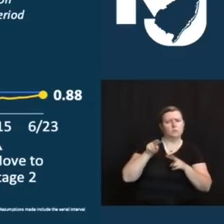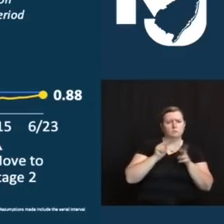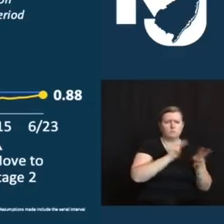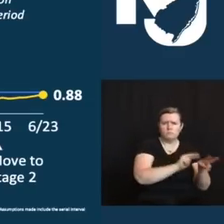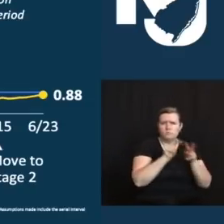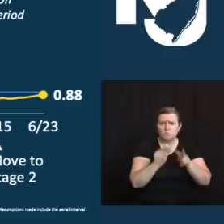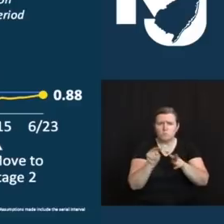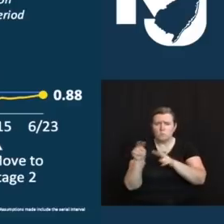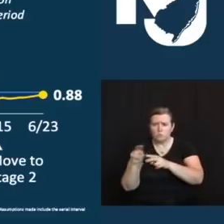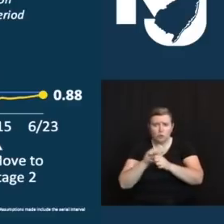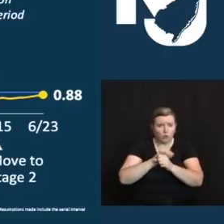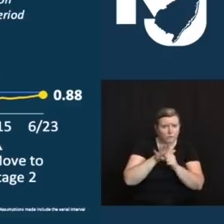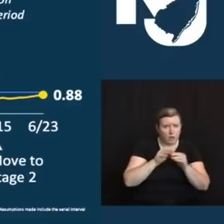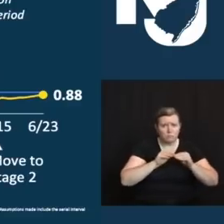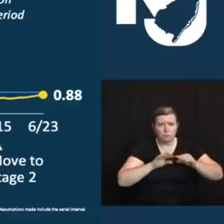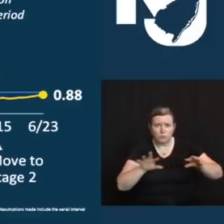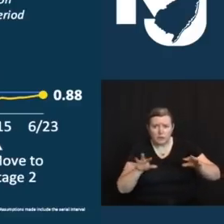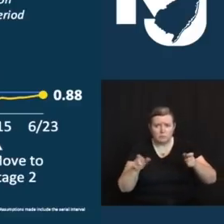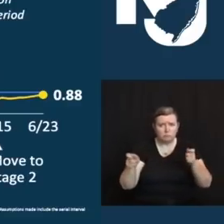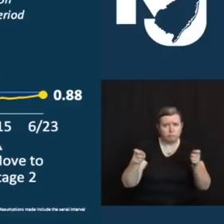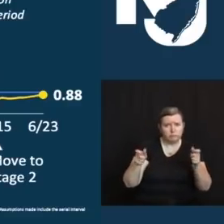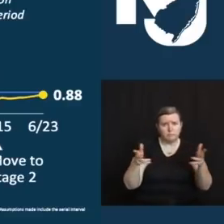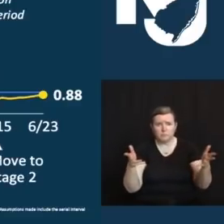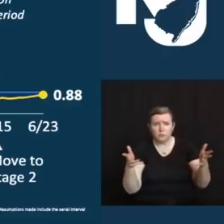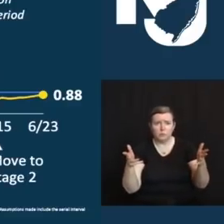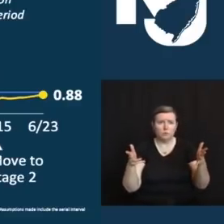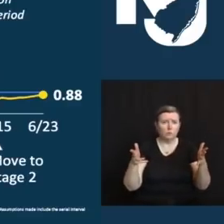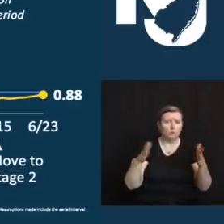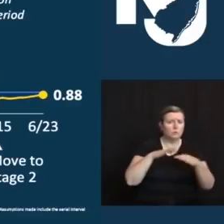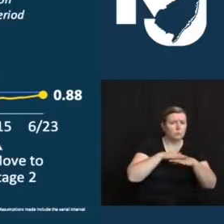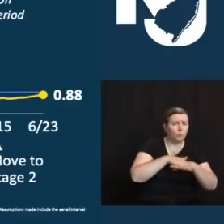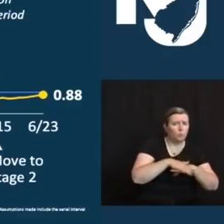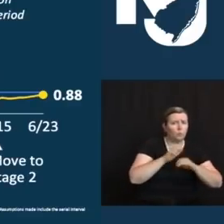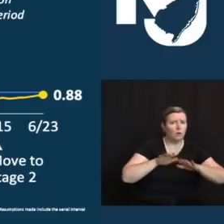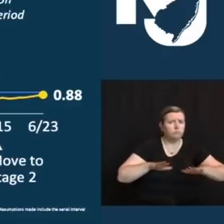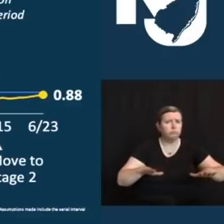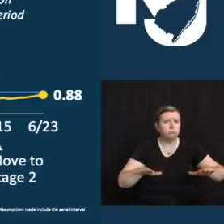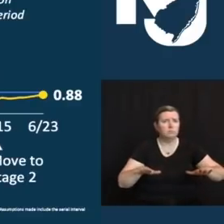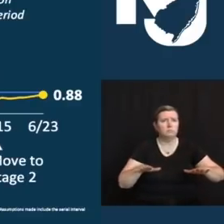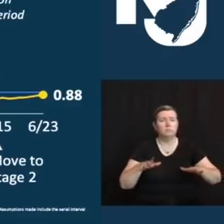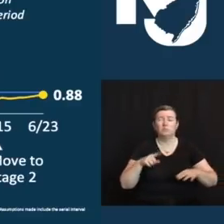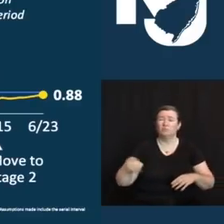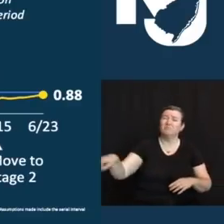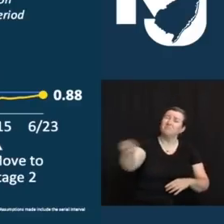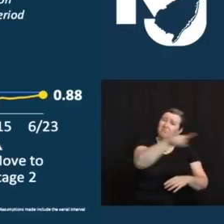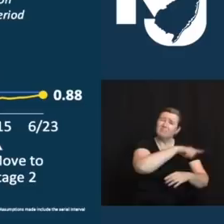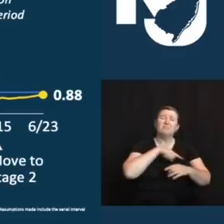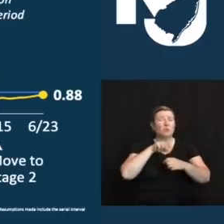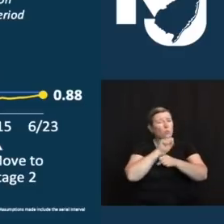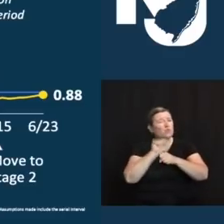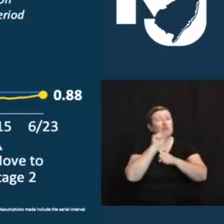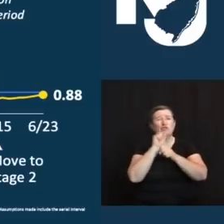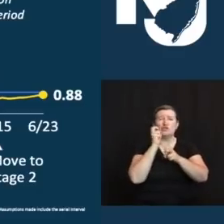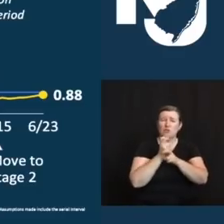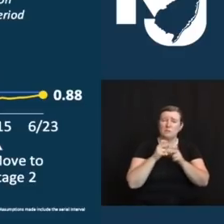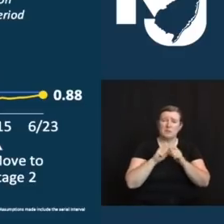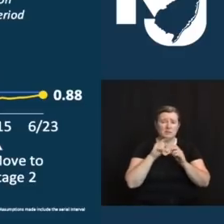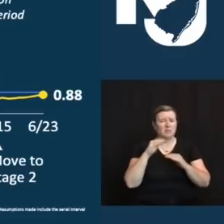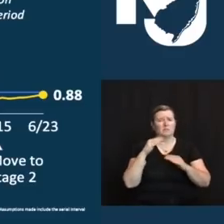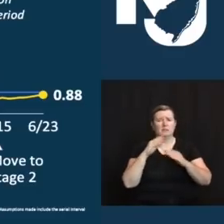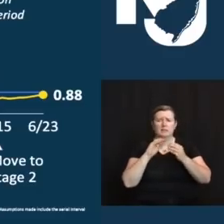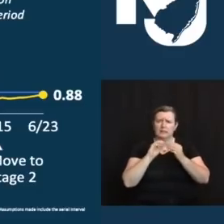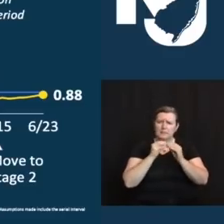in the here and now. And we have done, and you all have done extraordinary work to push these numbers down to where we are now able to